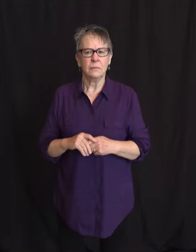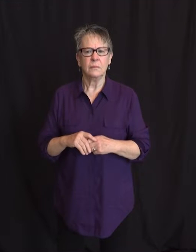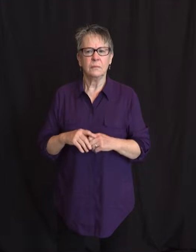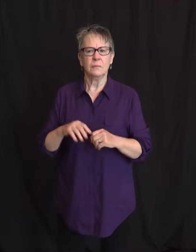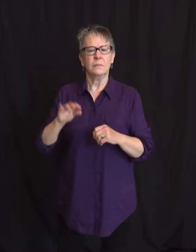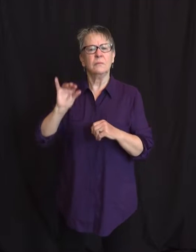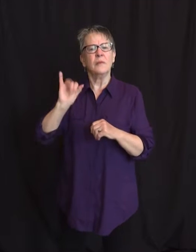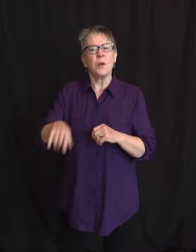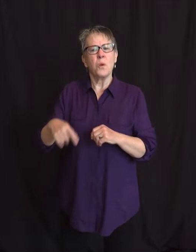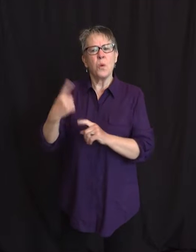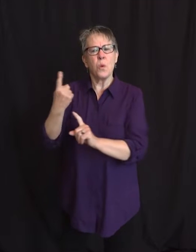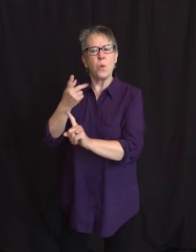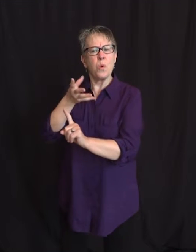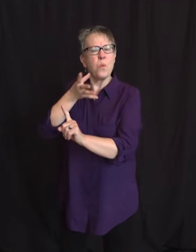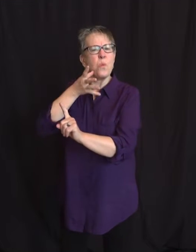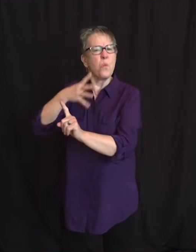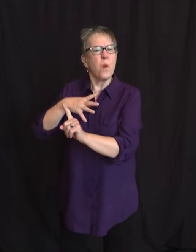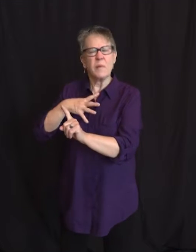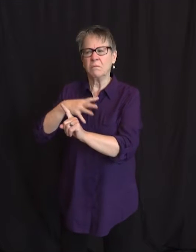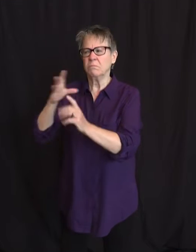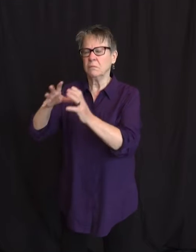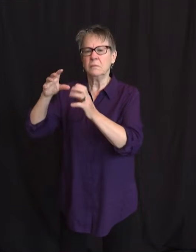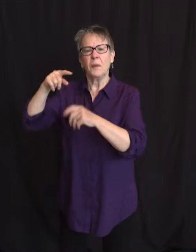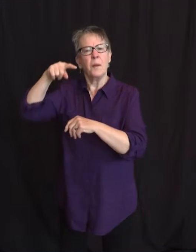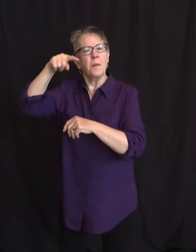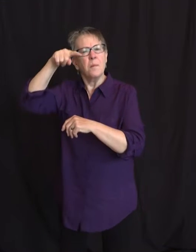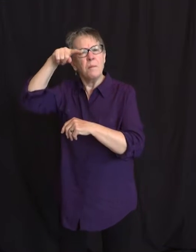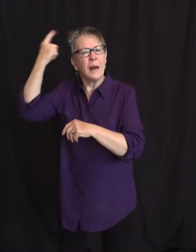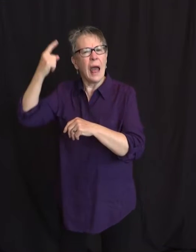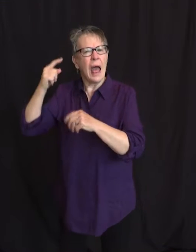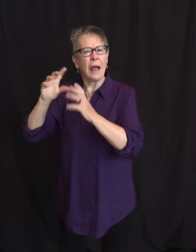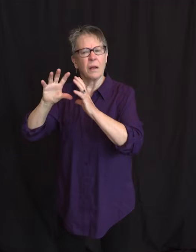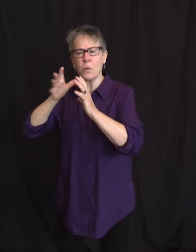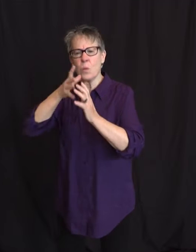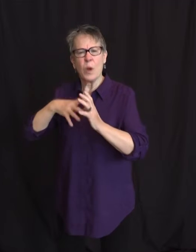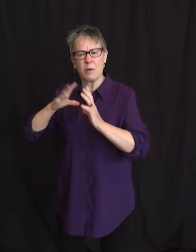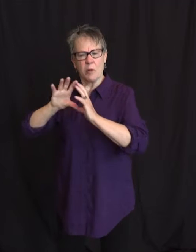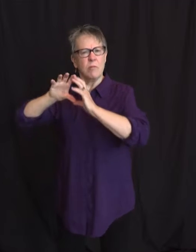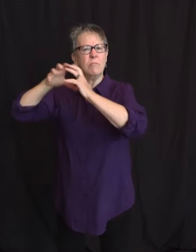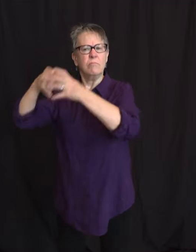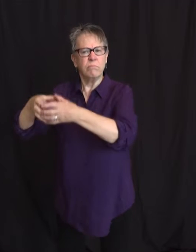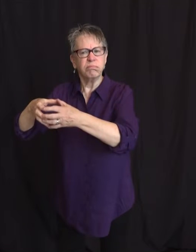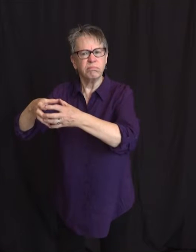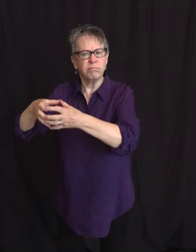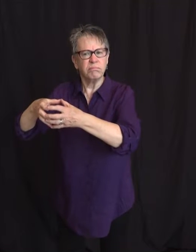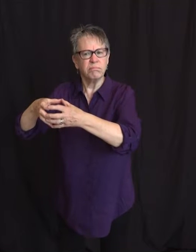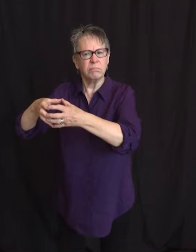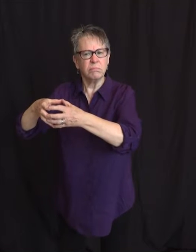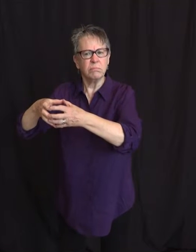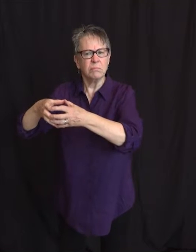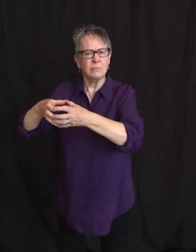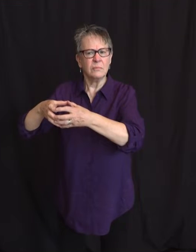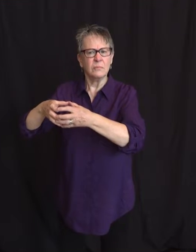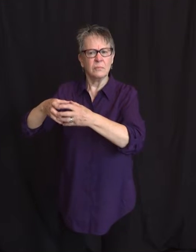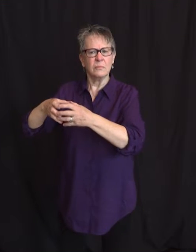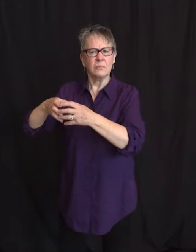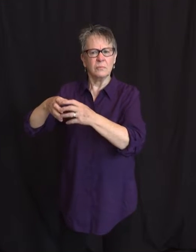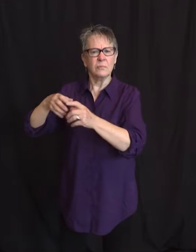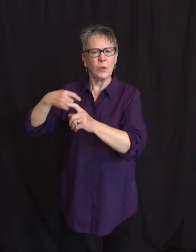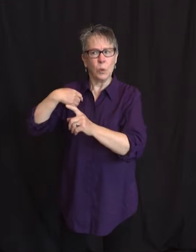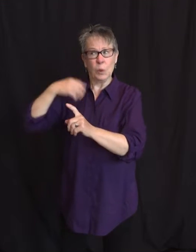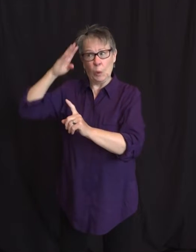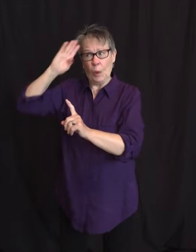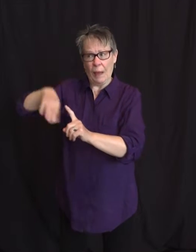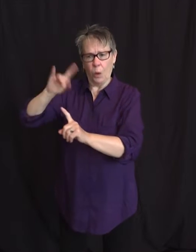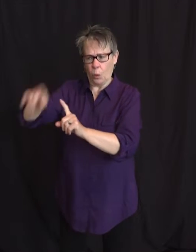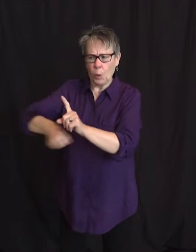COVID-19 has had an outsized impact on our communities of color, something that Judy and I have spoken about here, that Sheila and Judy and I